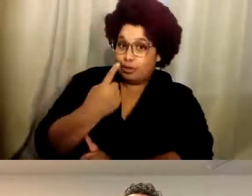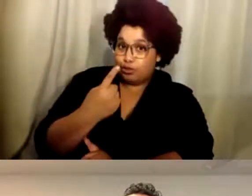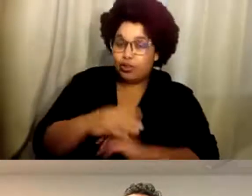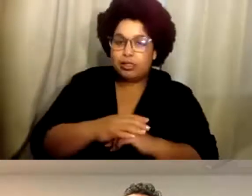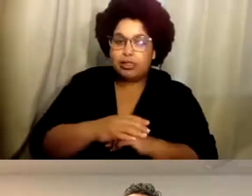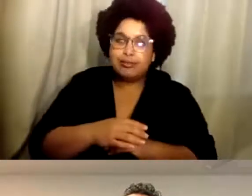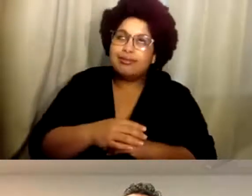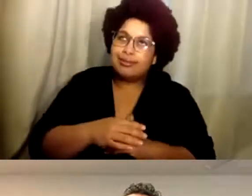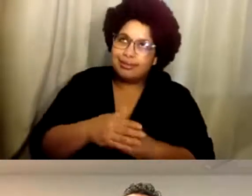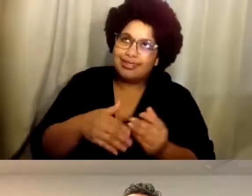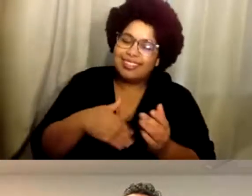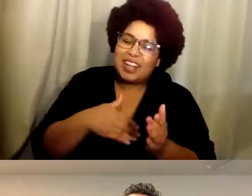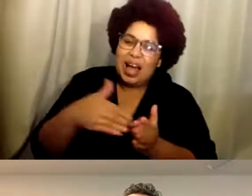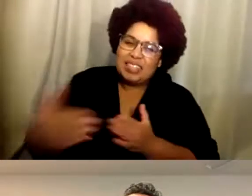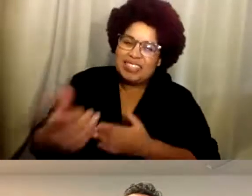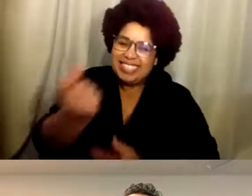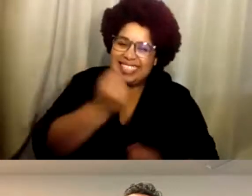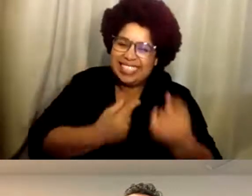get that question a lot.